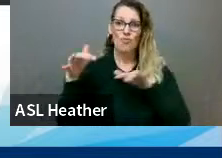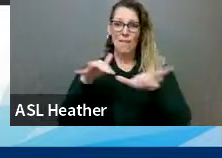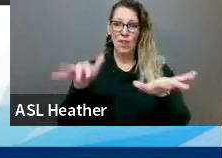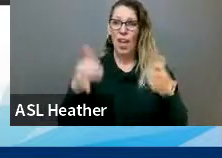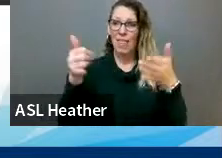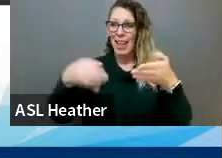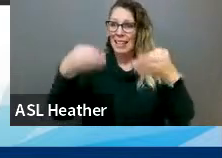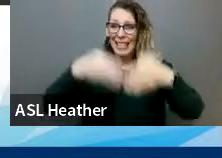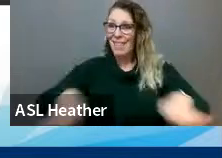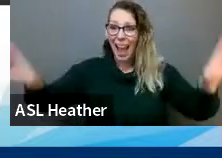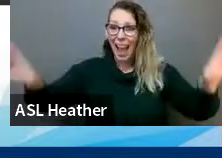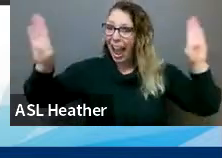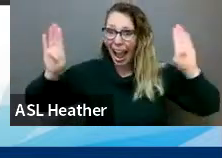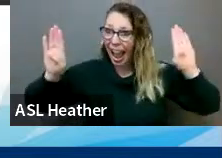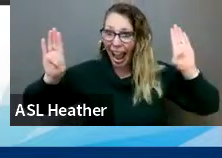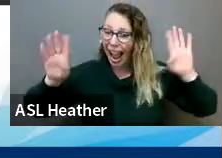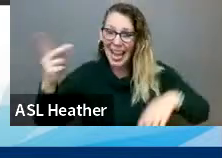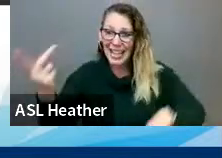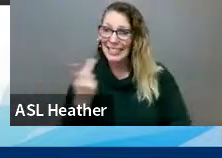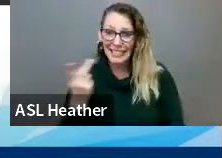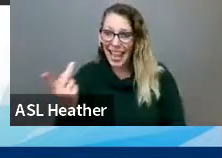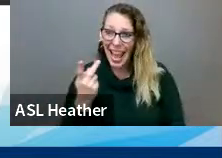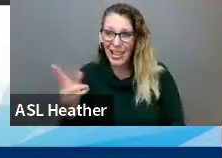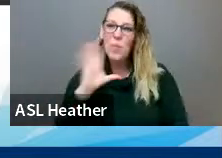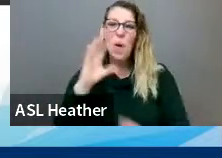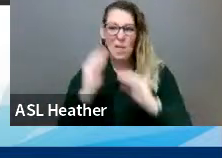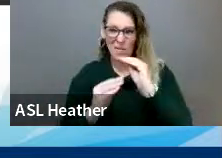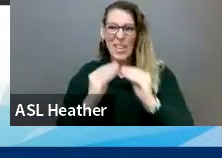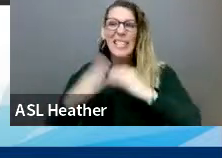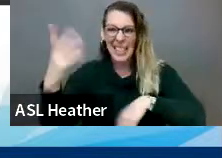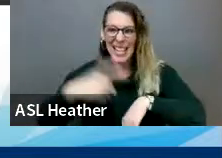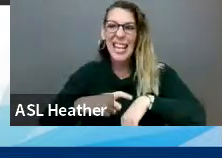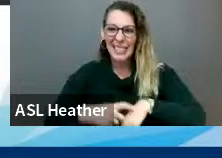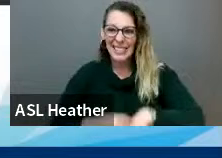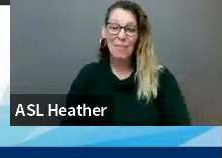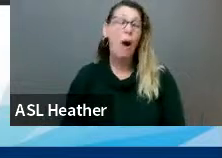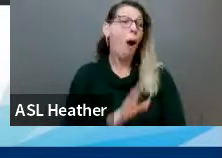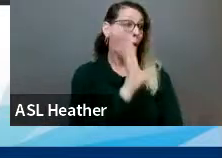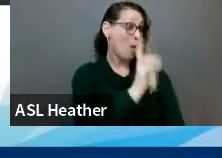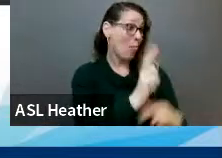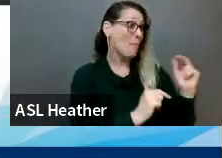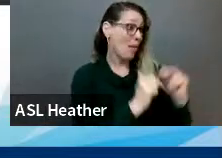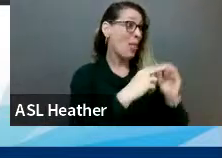divides. We'll correct that the next time. We'll build a bridge. Good